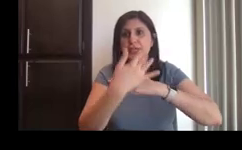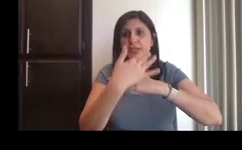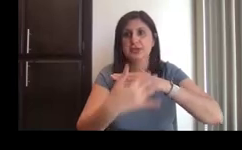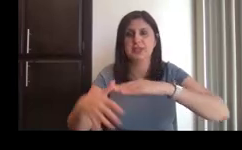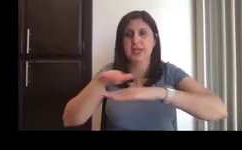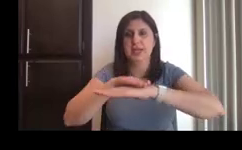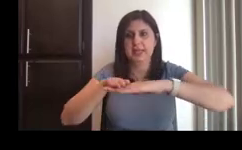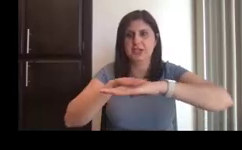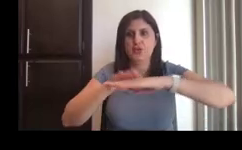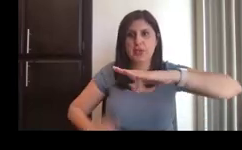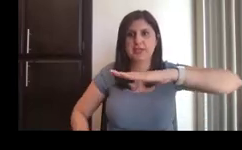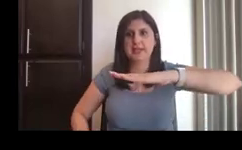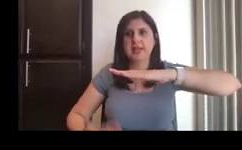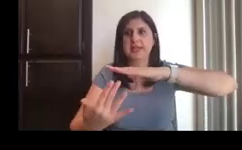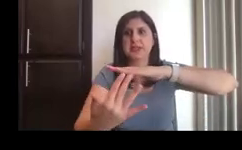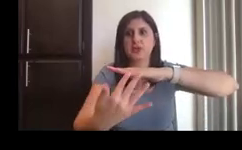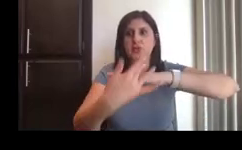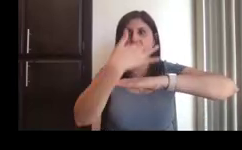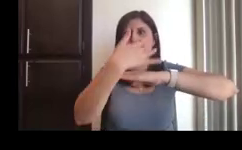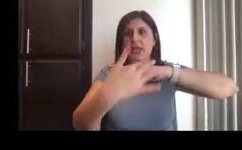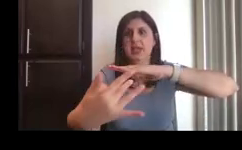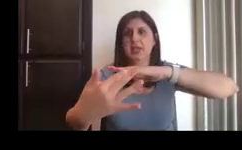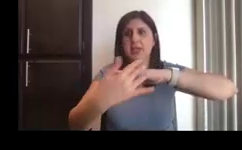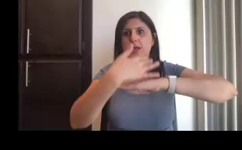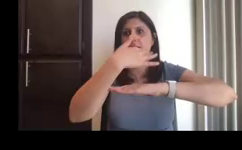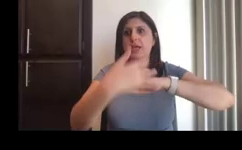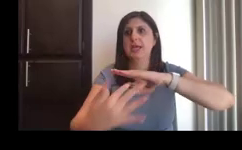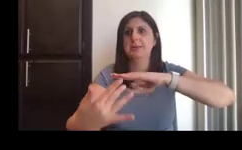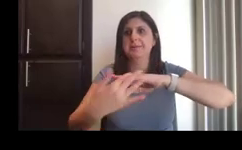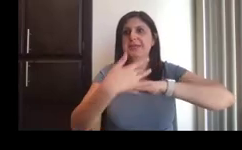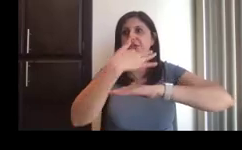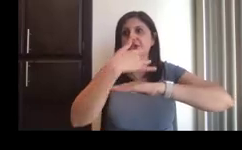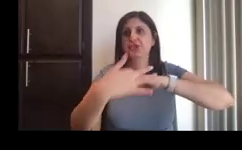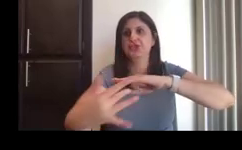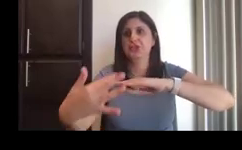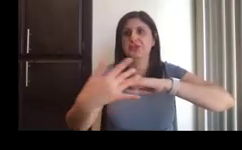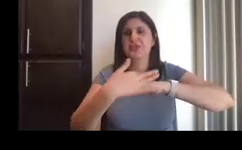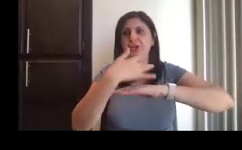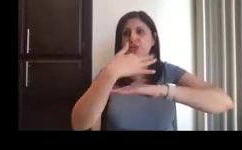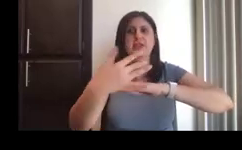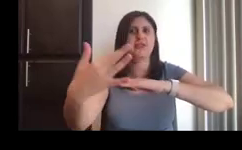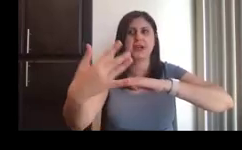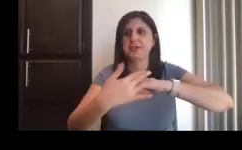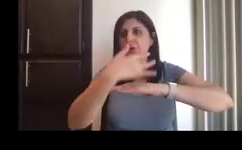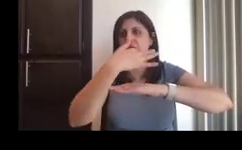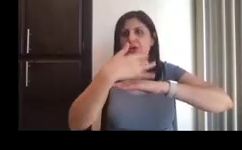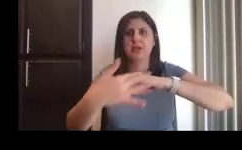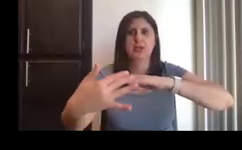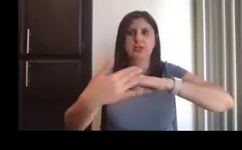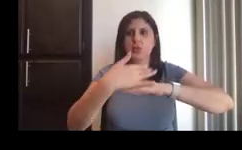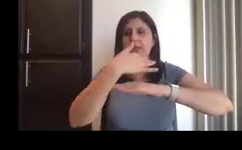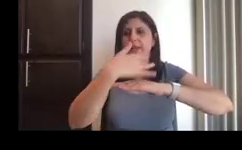Beach. This is kind of like the shore, the sand, and this is the waves hitting. Beach. Your fingers, whatever fingers